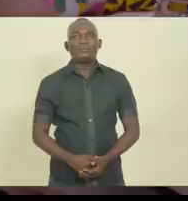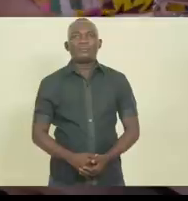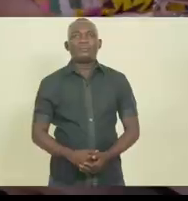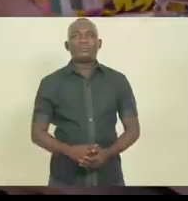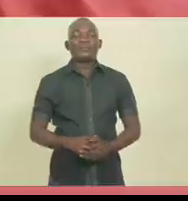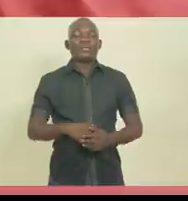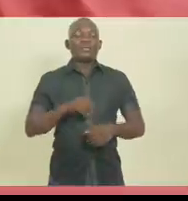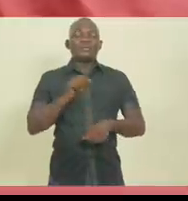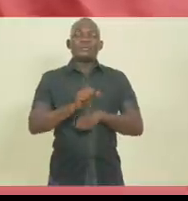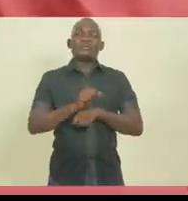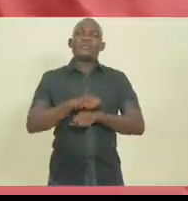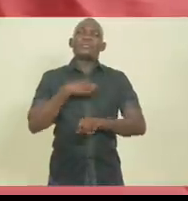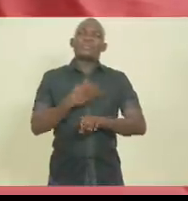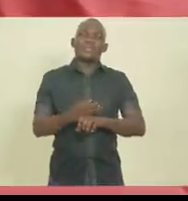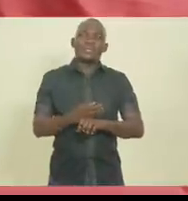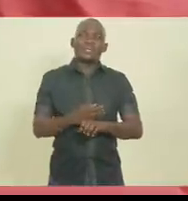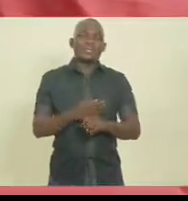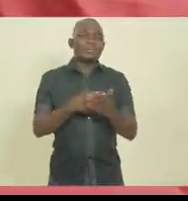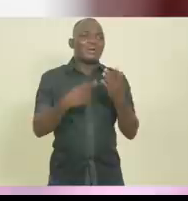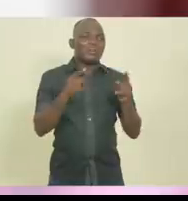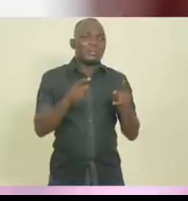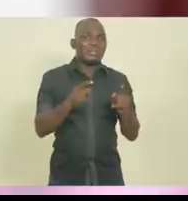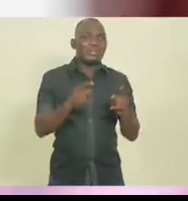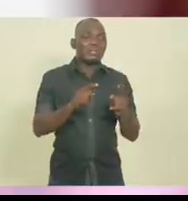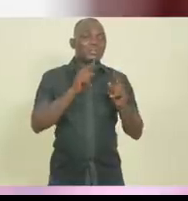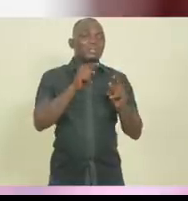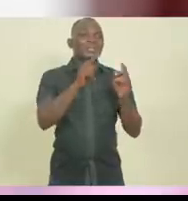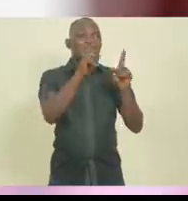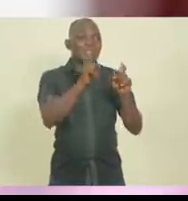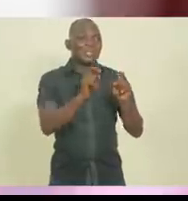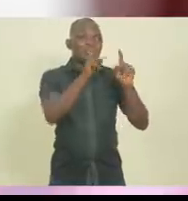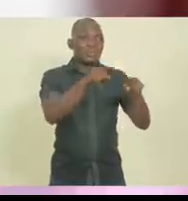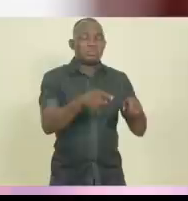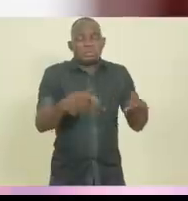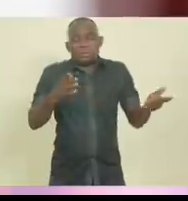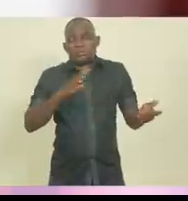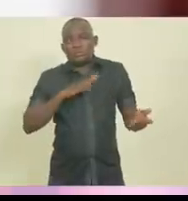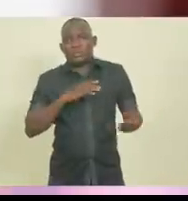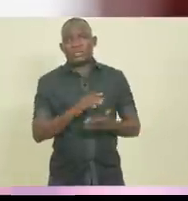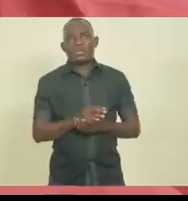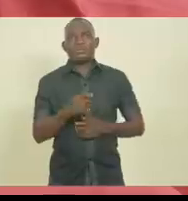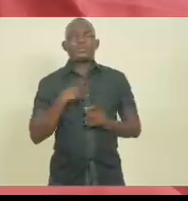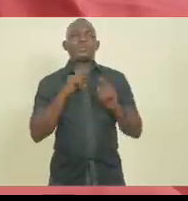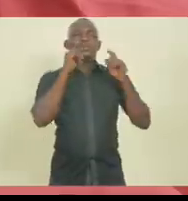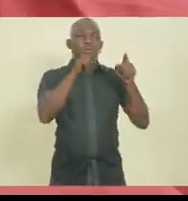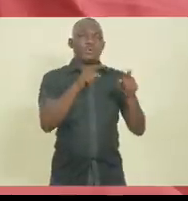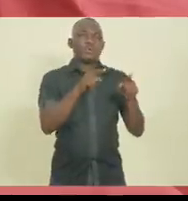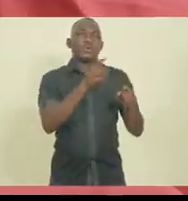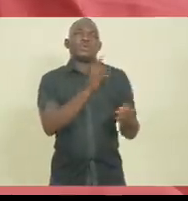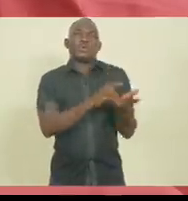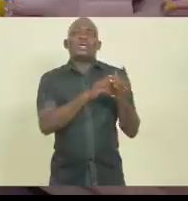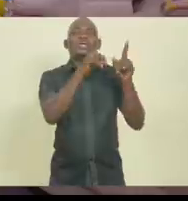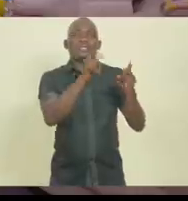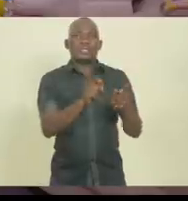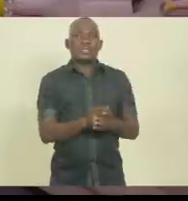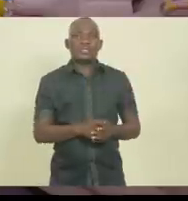Typical. And how was your day? Did you go and do the test? Well, we are fine. I went for the test,